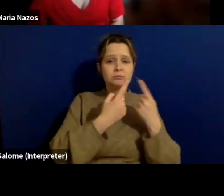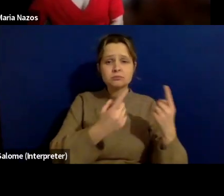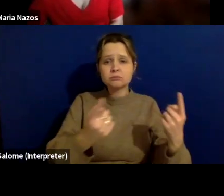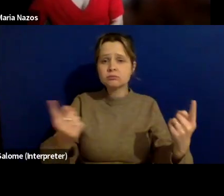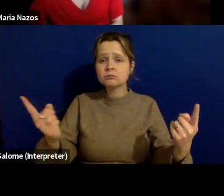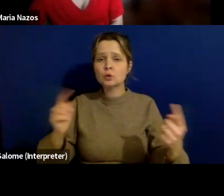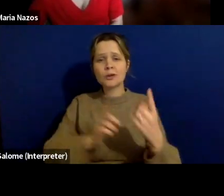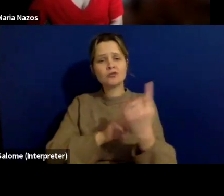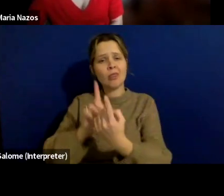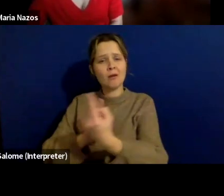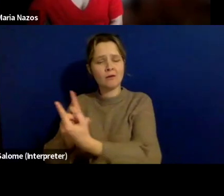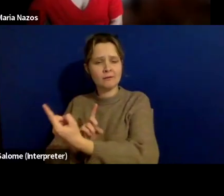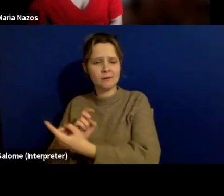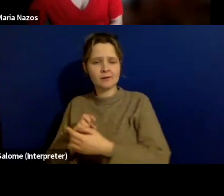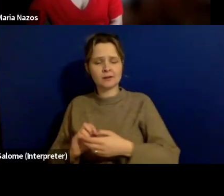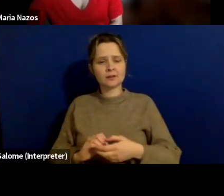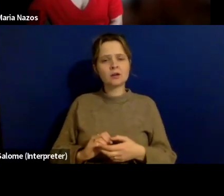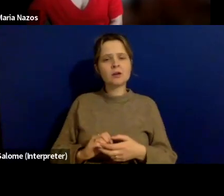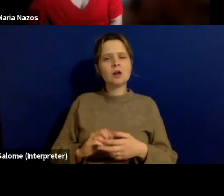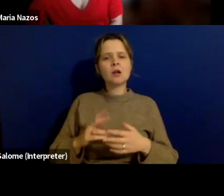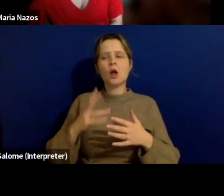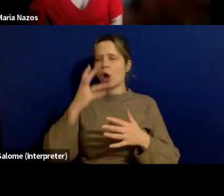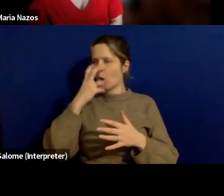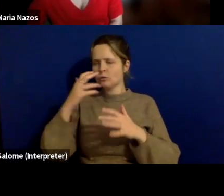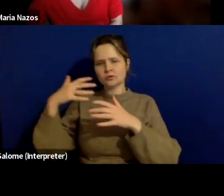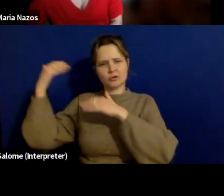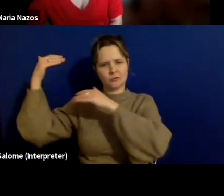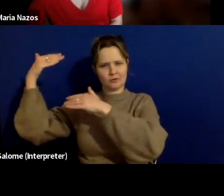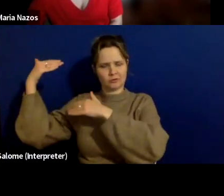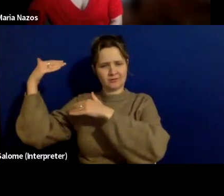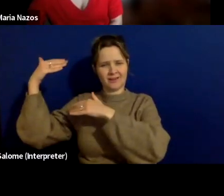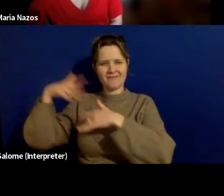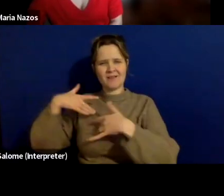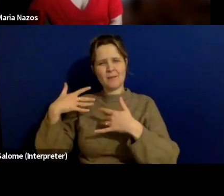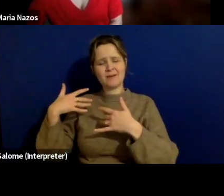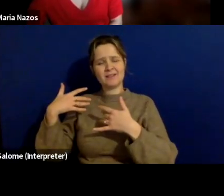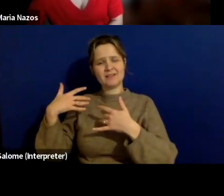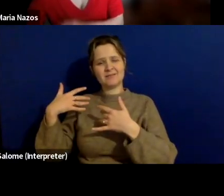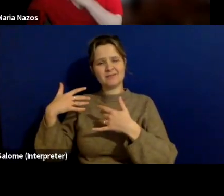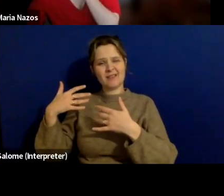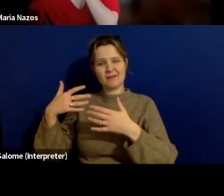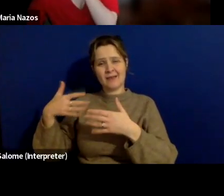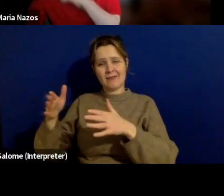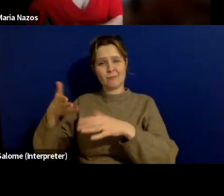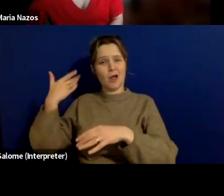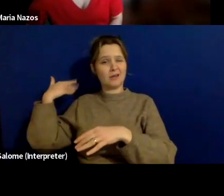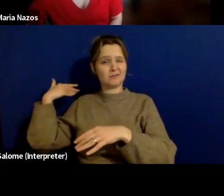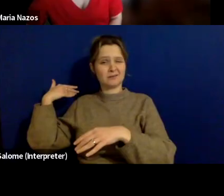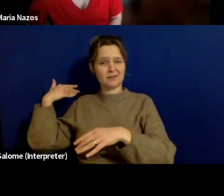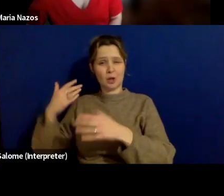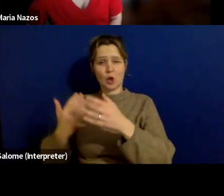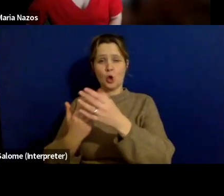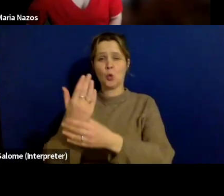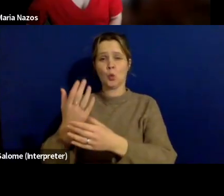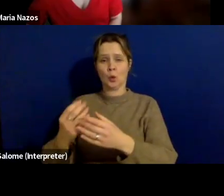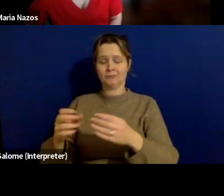people. So the older generations, I think they are left behind a lot now. So